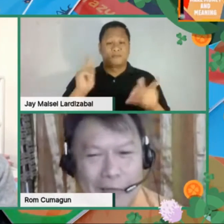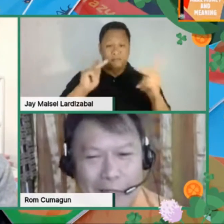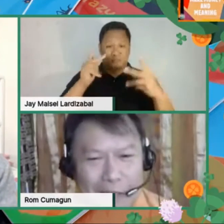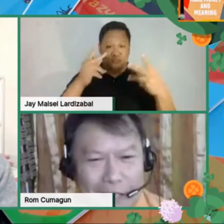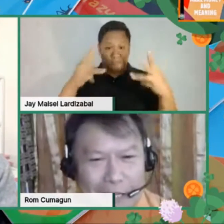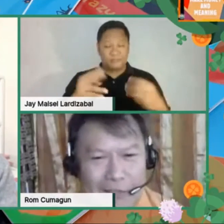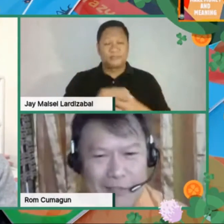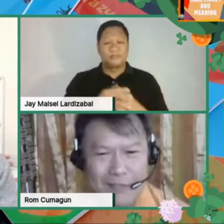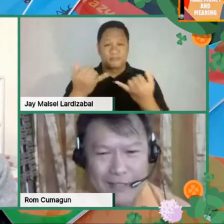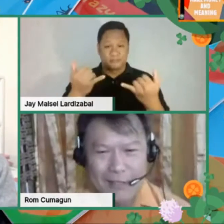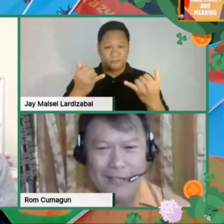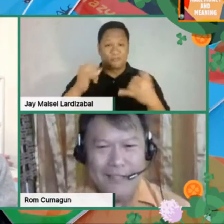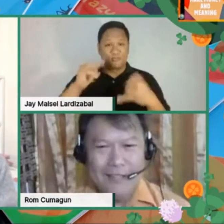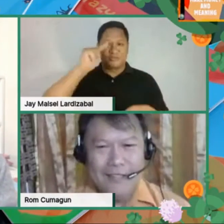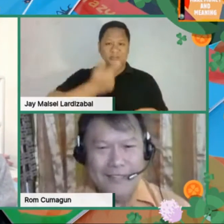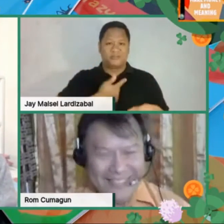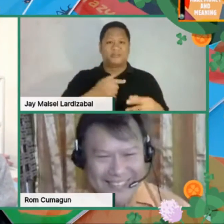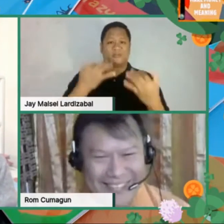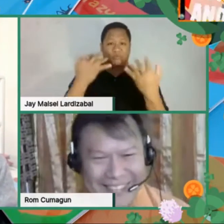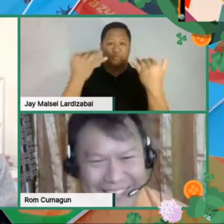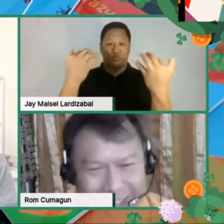greet our audience. Cora,